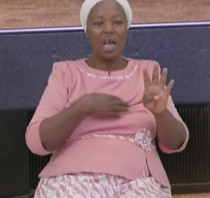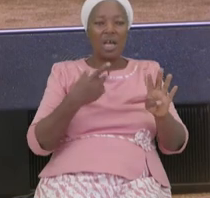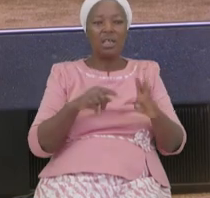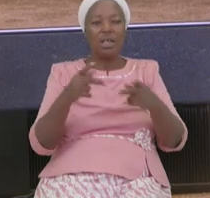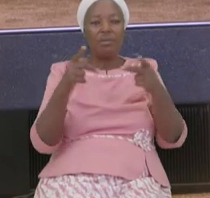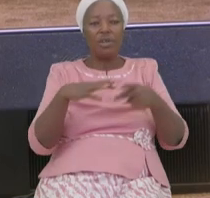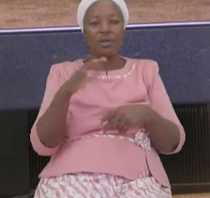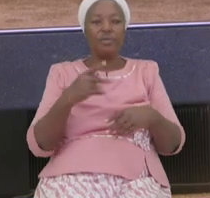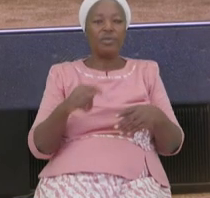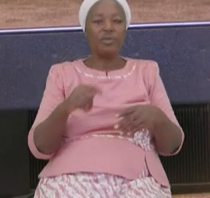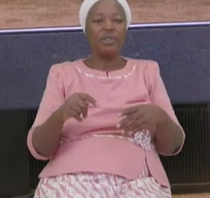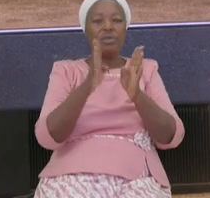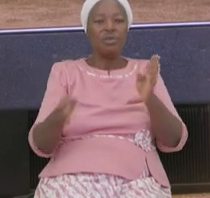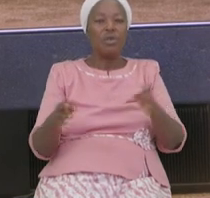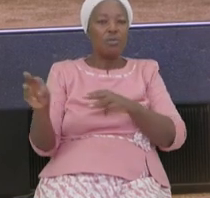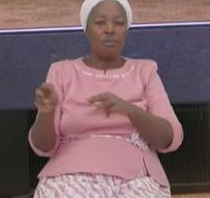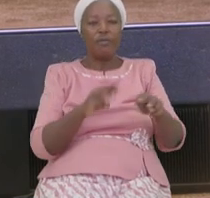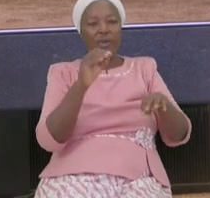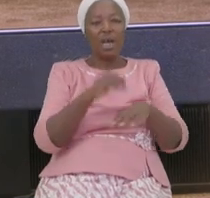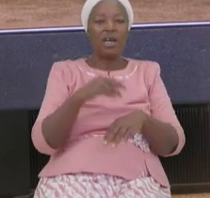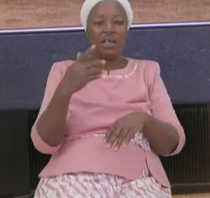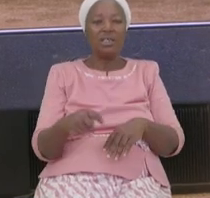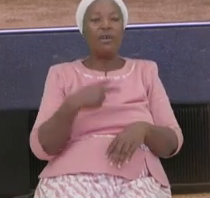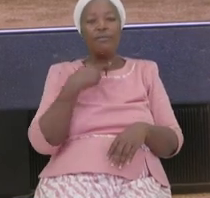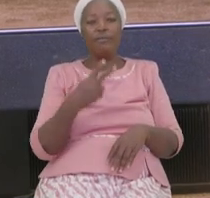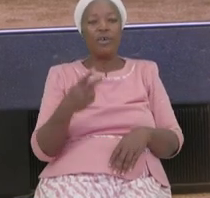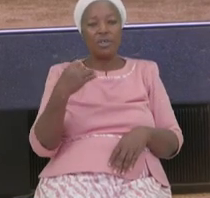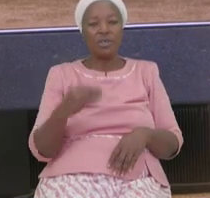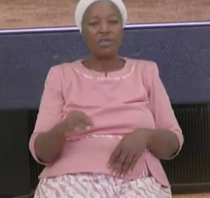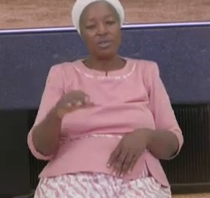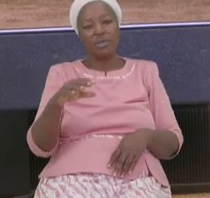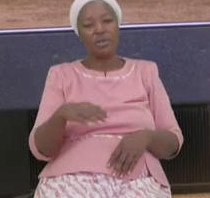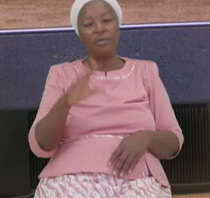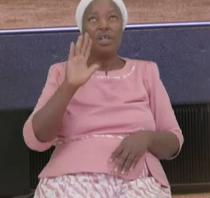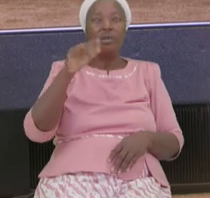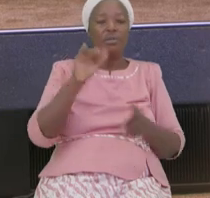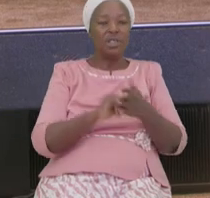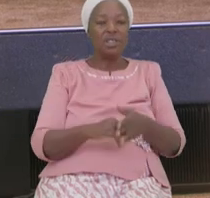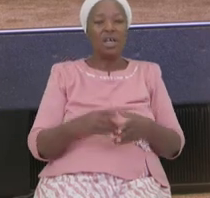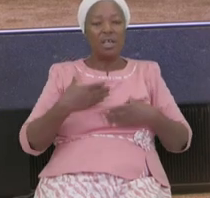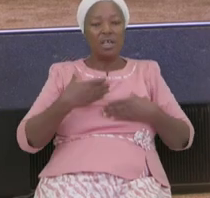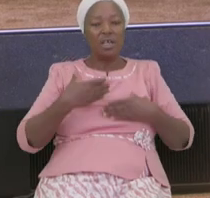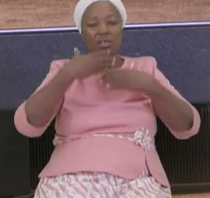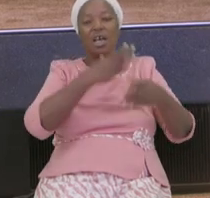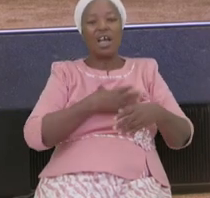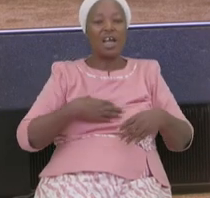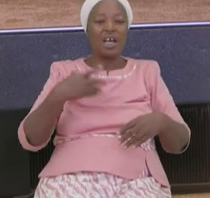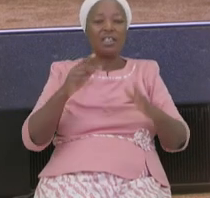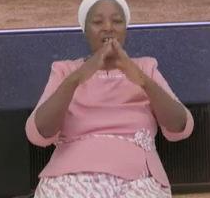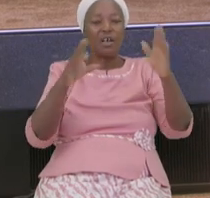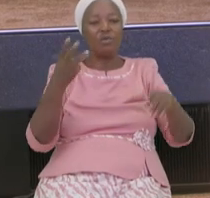the door moved at the voice of him that cried, and the house